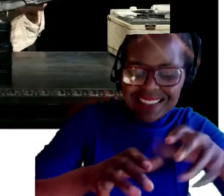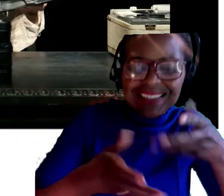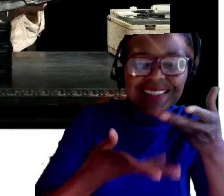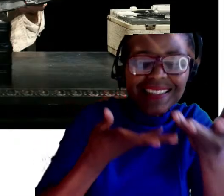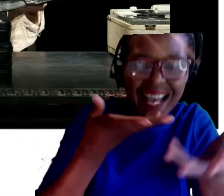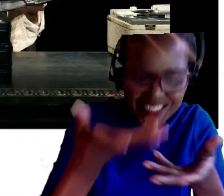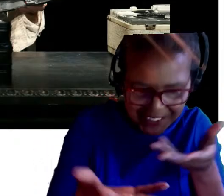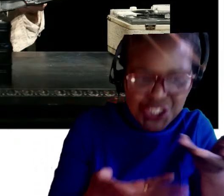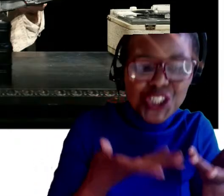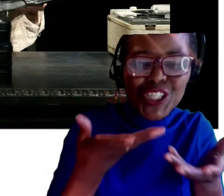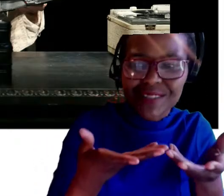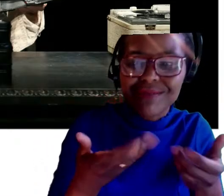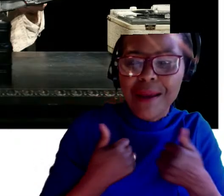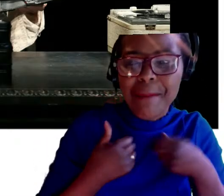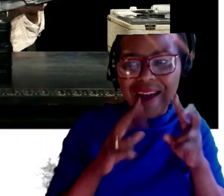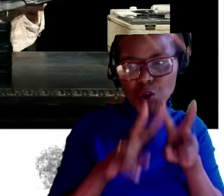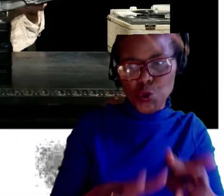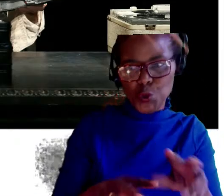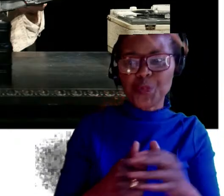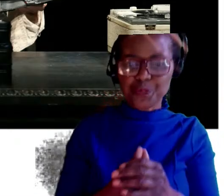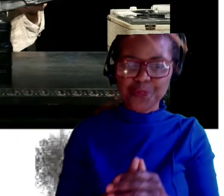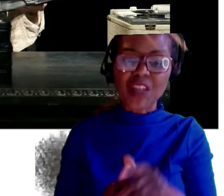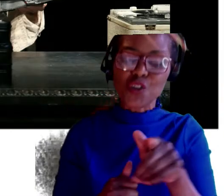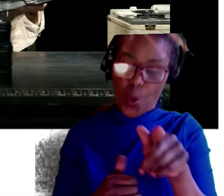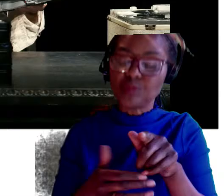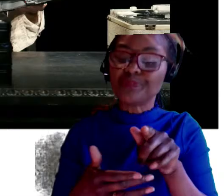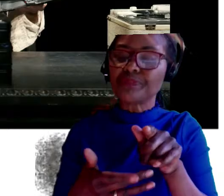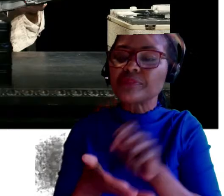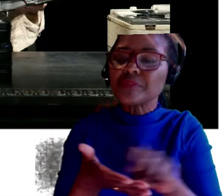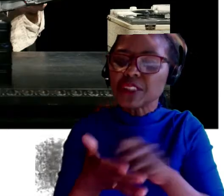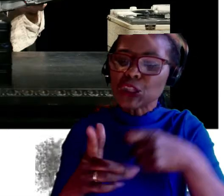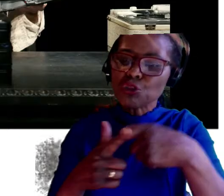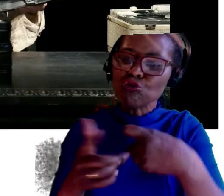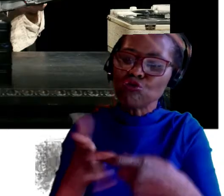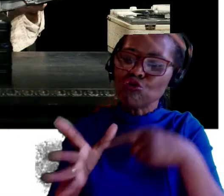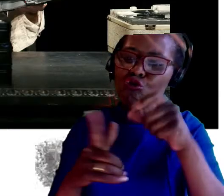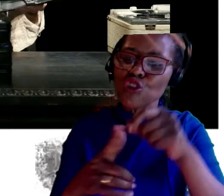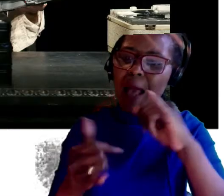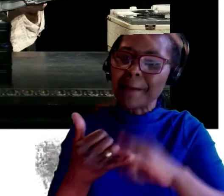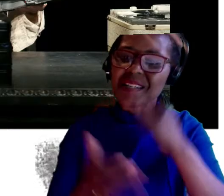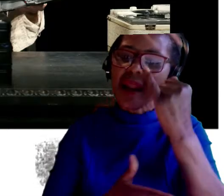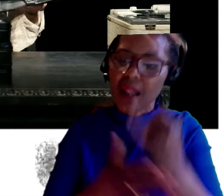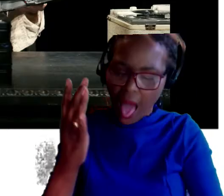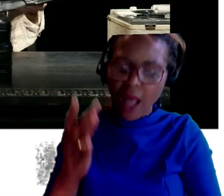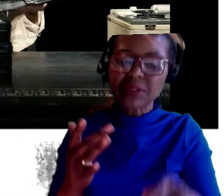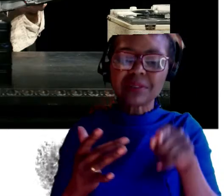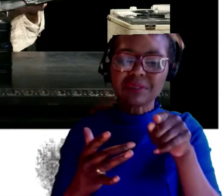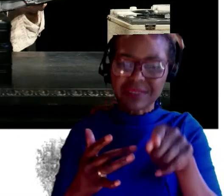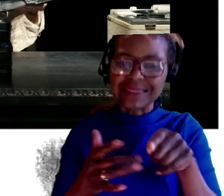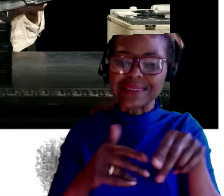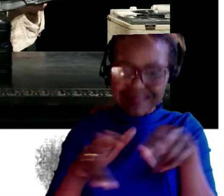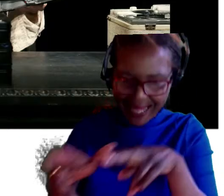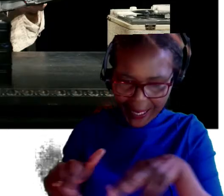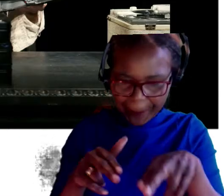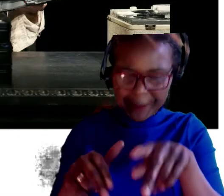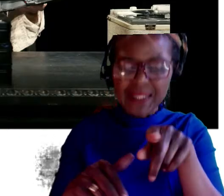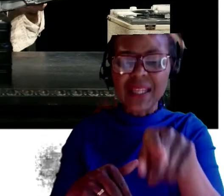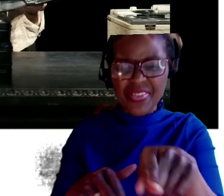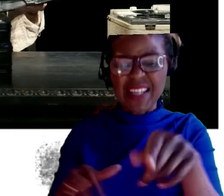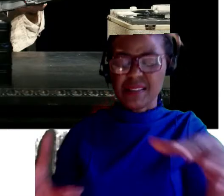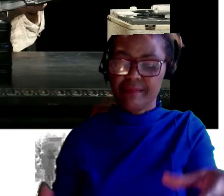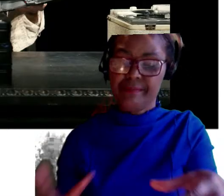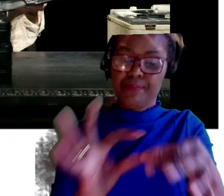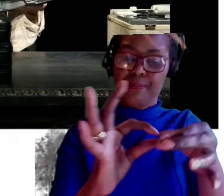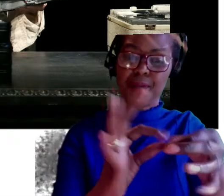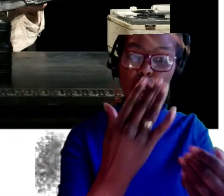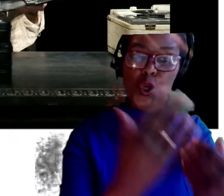In writing Crap Slash Tape, Beckett imagined a future state of emotion attached to a relatively new technology.